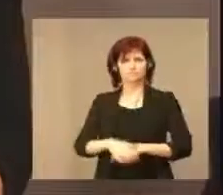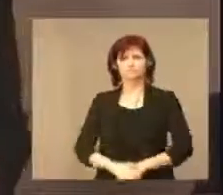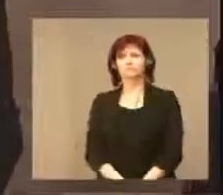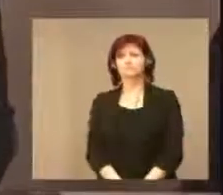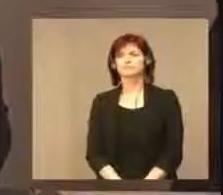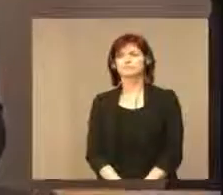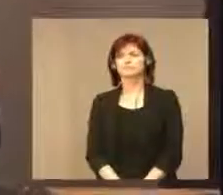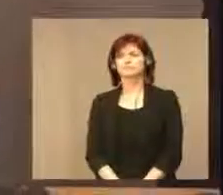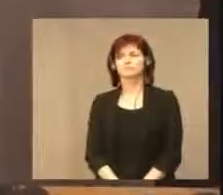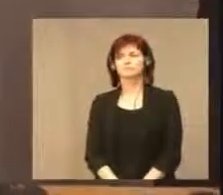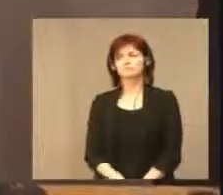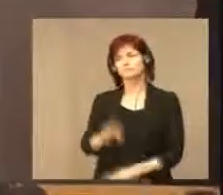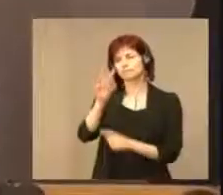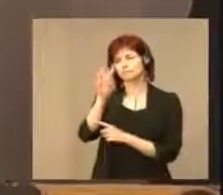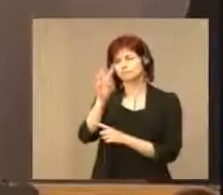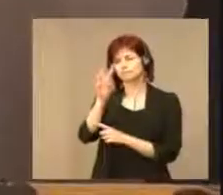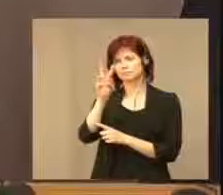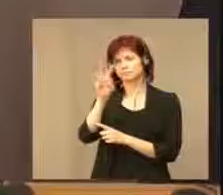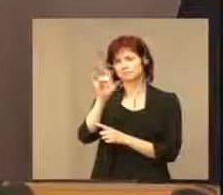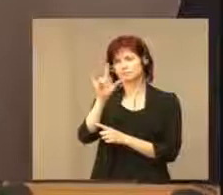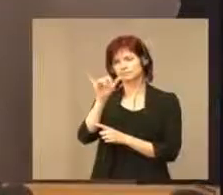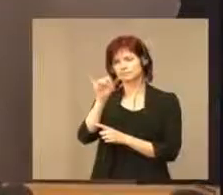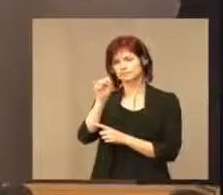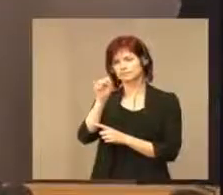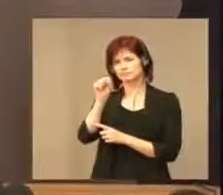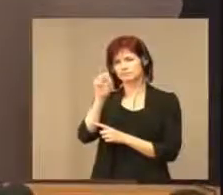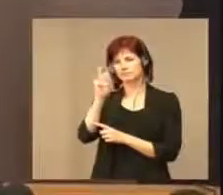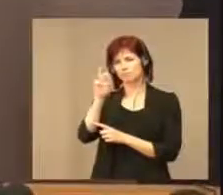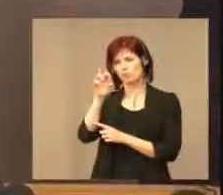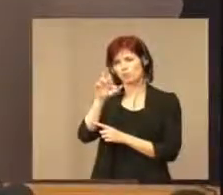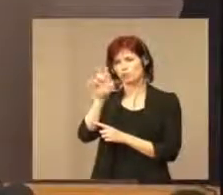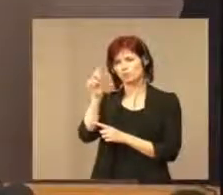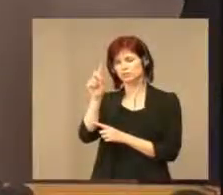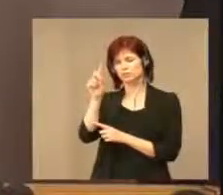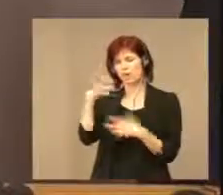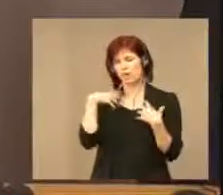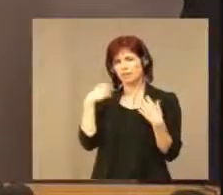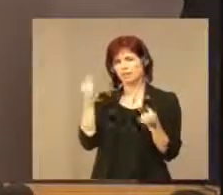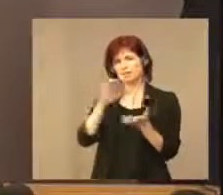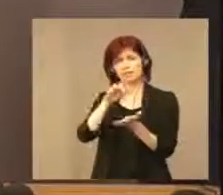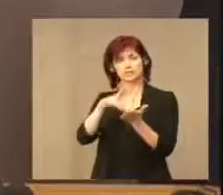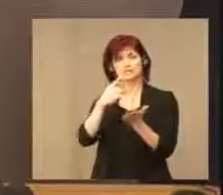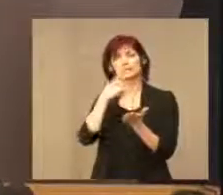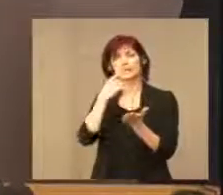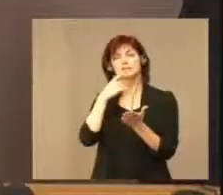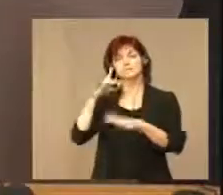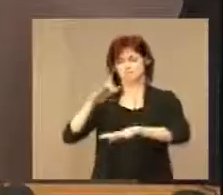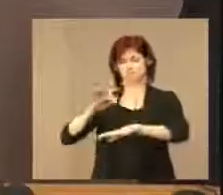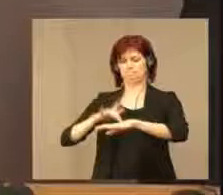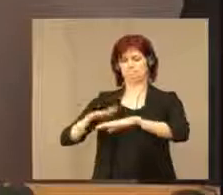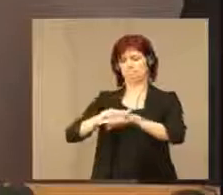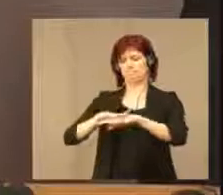It says here, Willie's World Wellness Center asked, we are located on the Six Nations of the